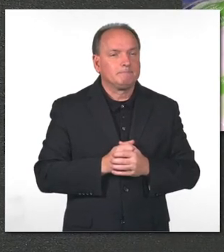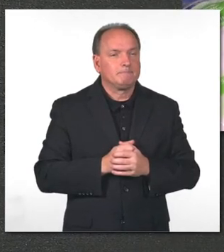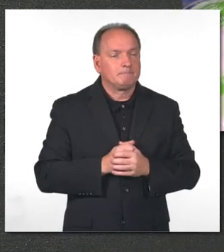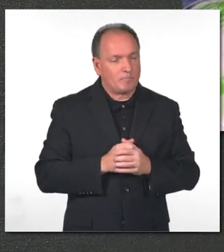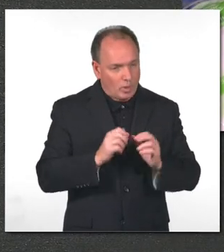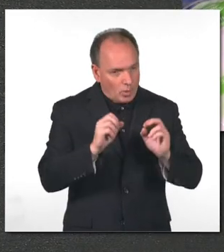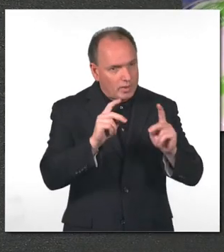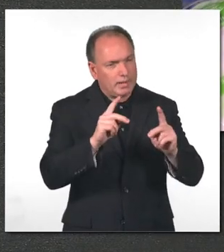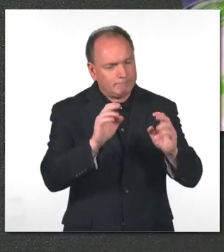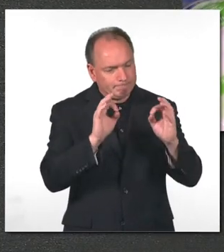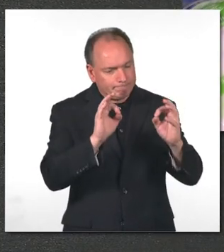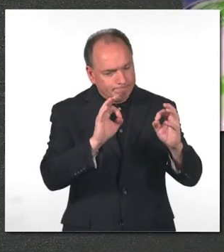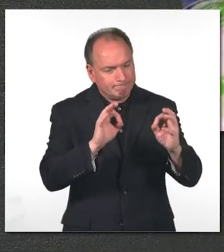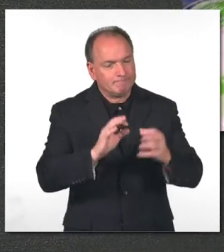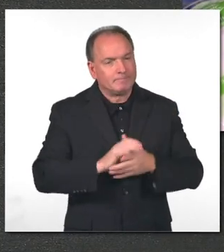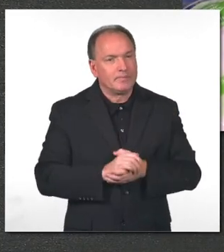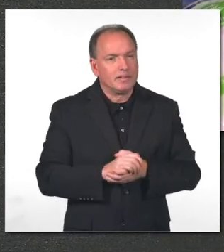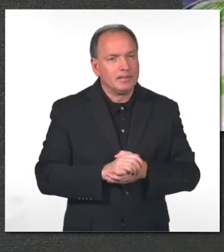Okay, that looks good.